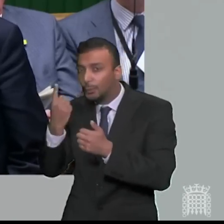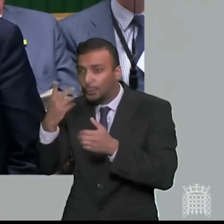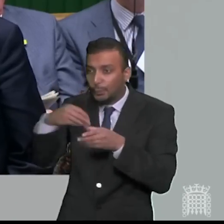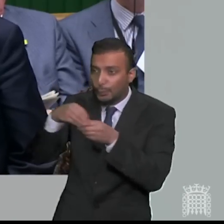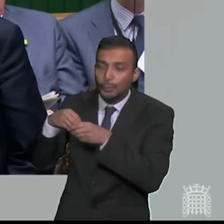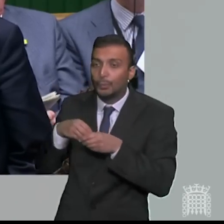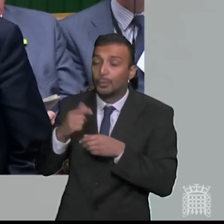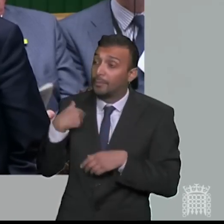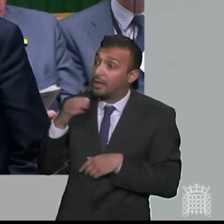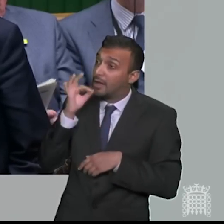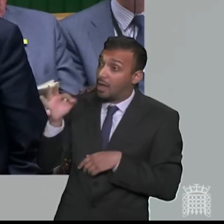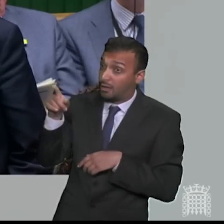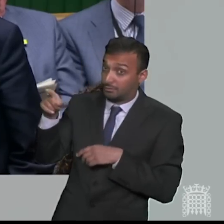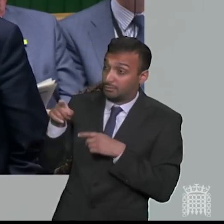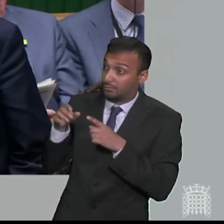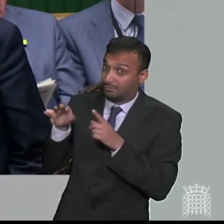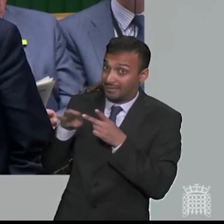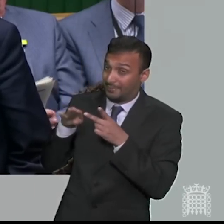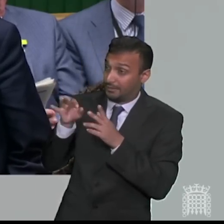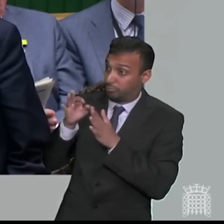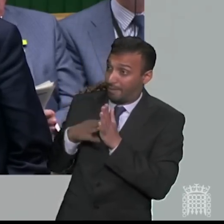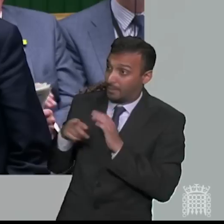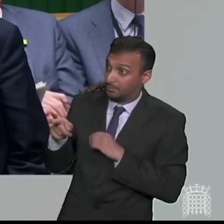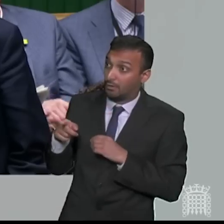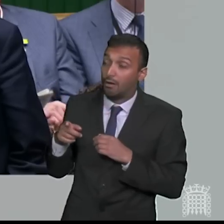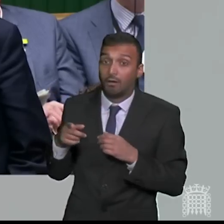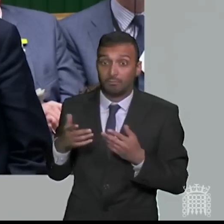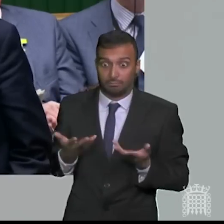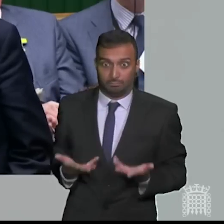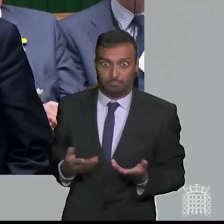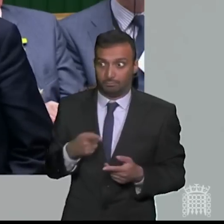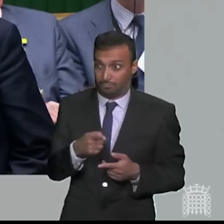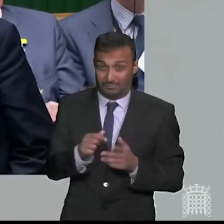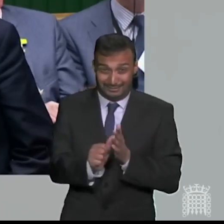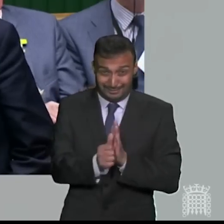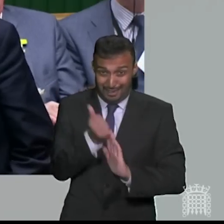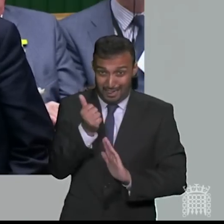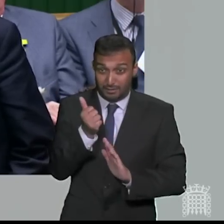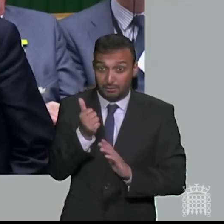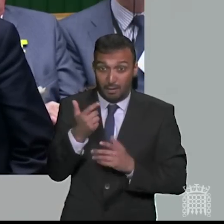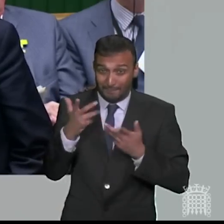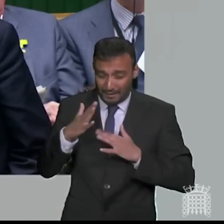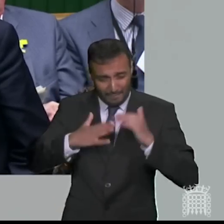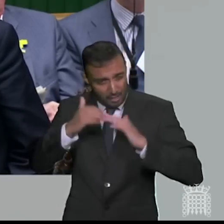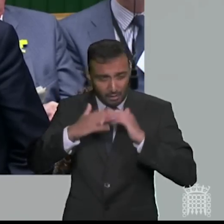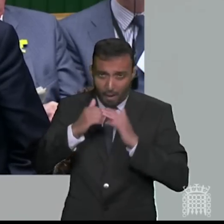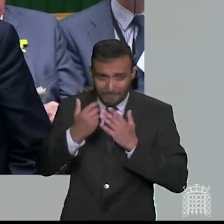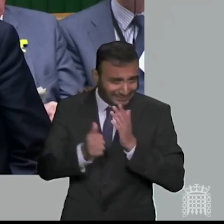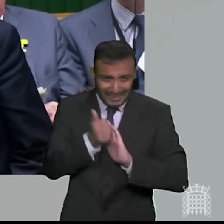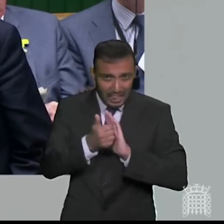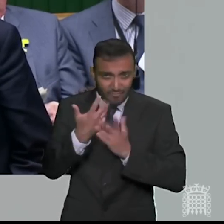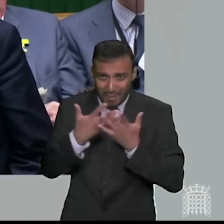me that this can build massively on the skills that have been built up for over many years at Dounreay, and secondly, that